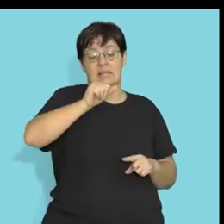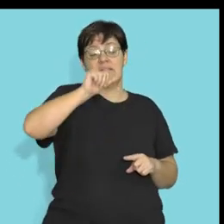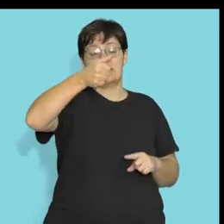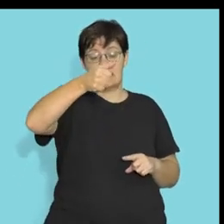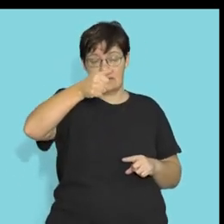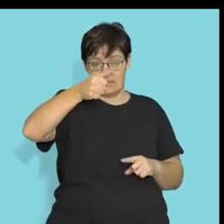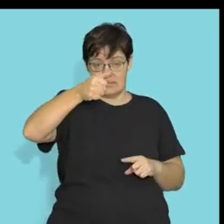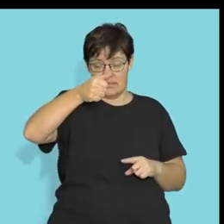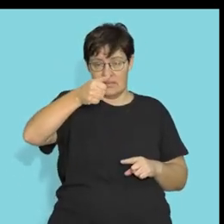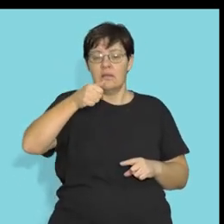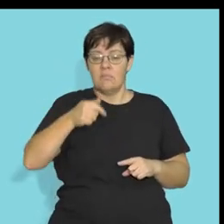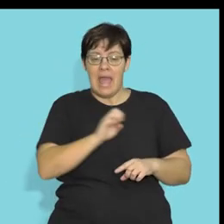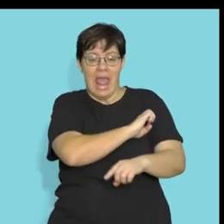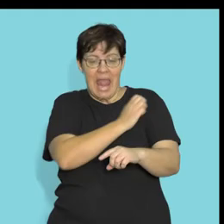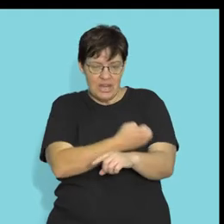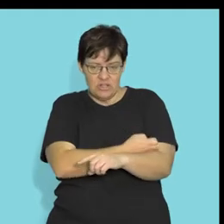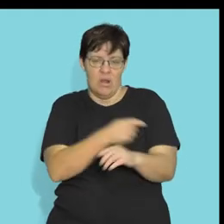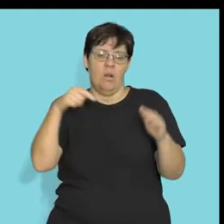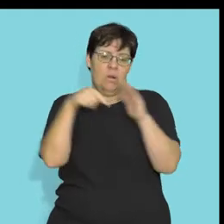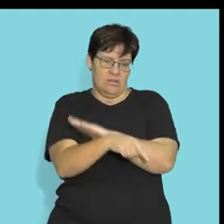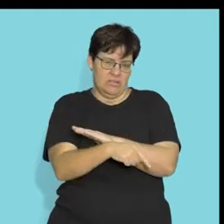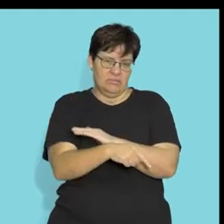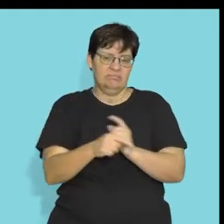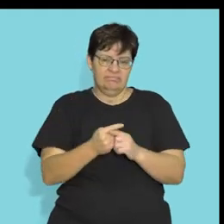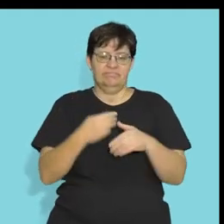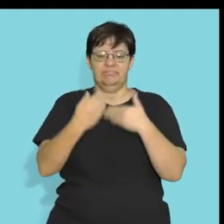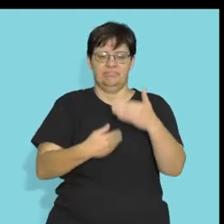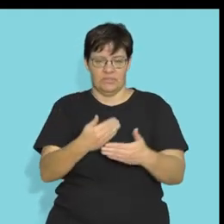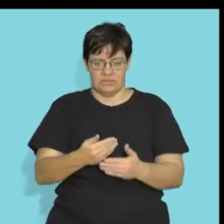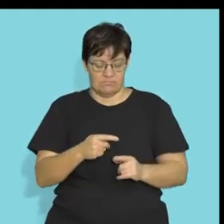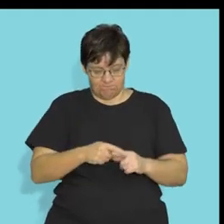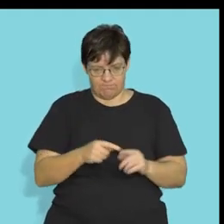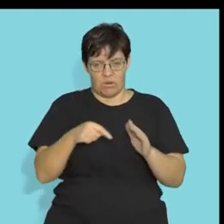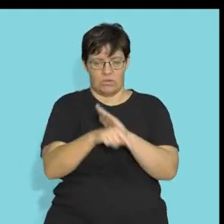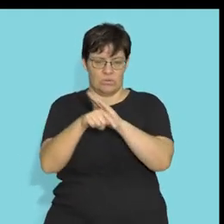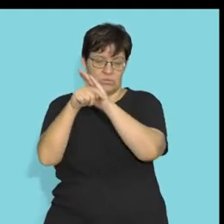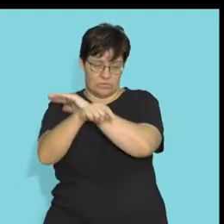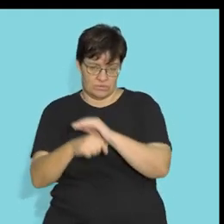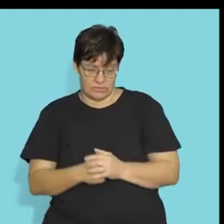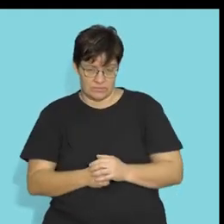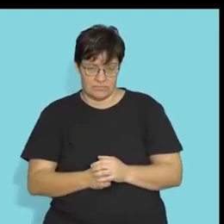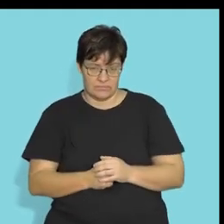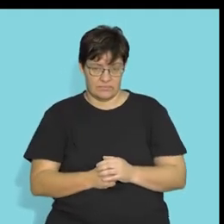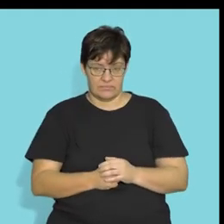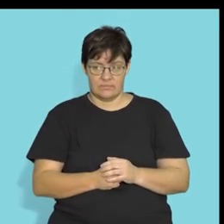the tertiary consumers, much of the energy is lost during the process. And we've looked at the different processes.